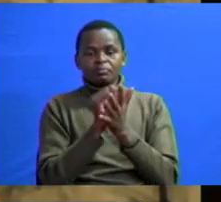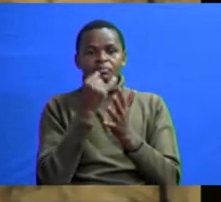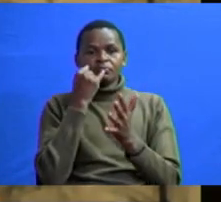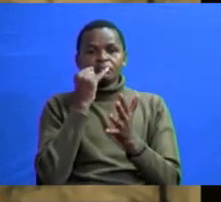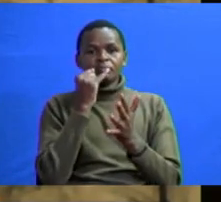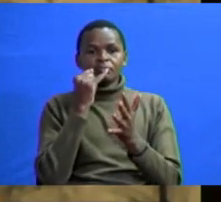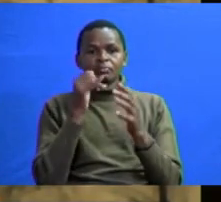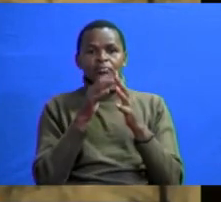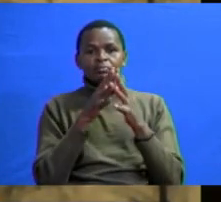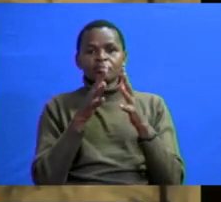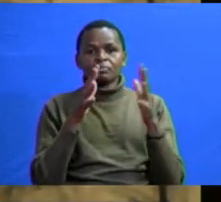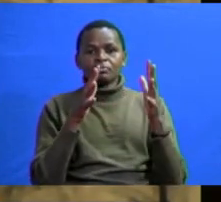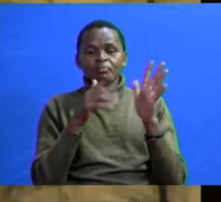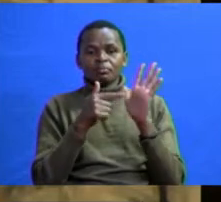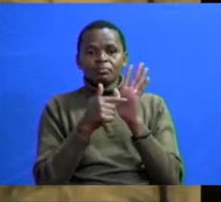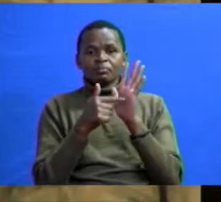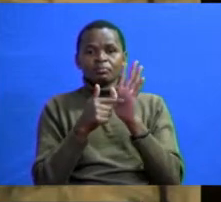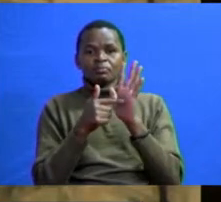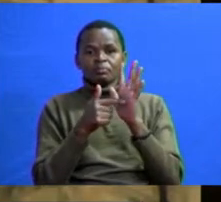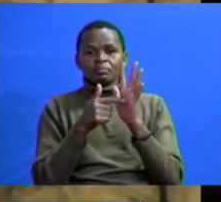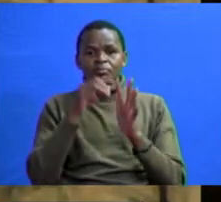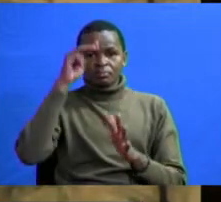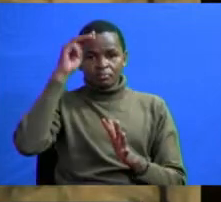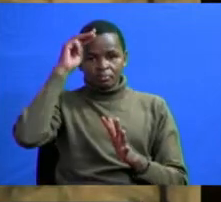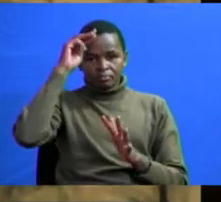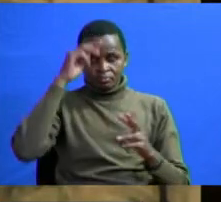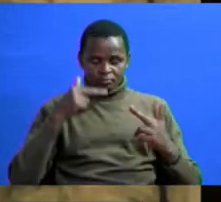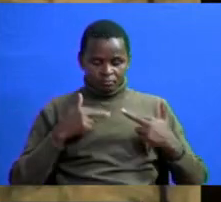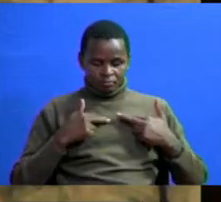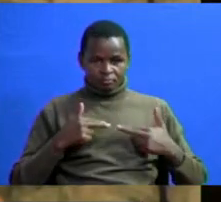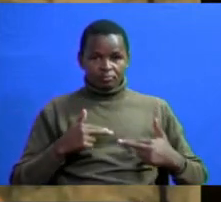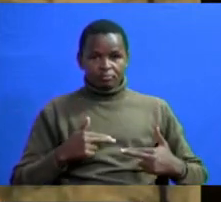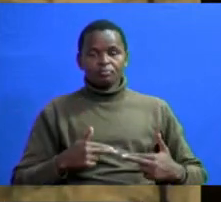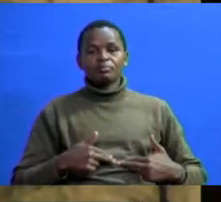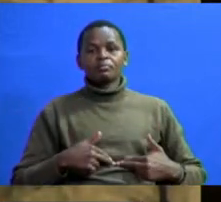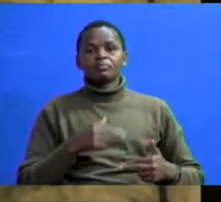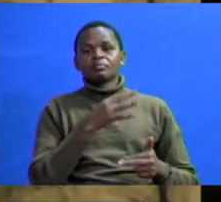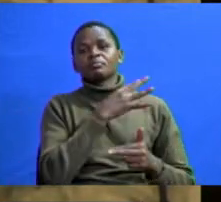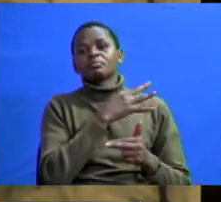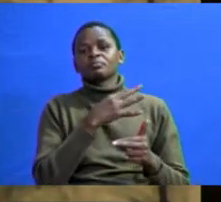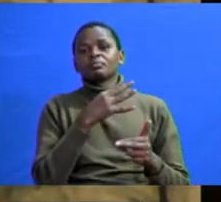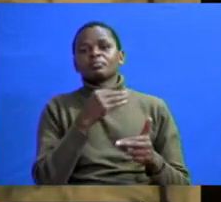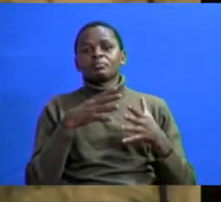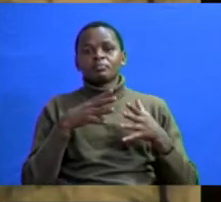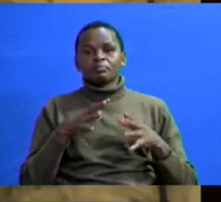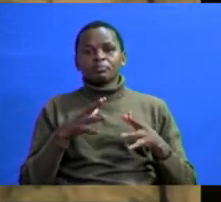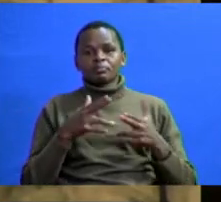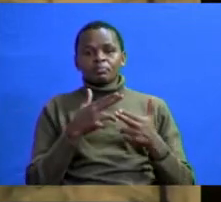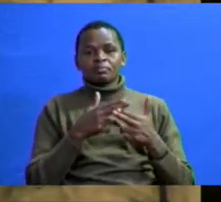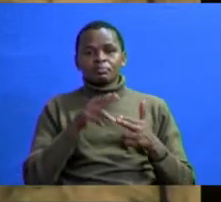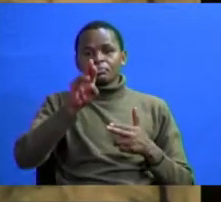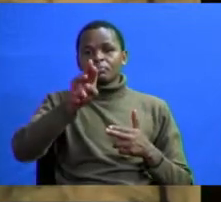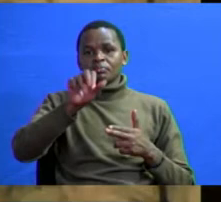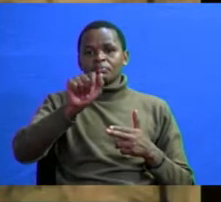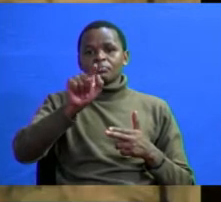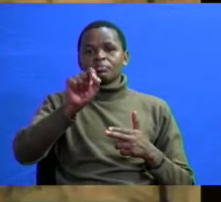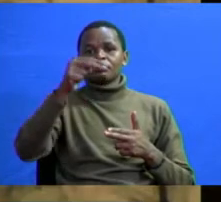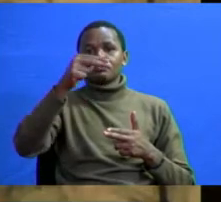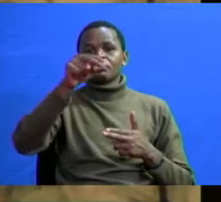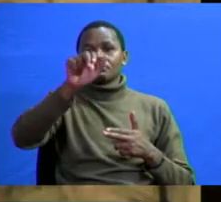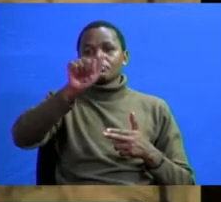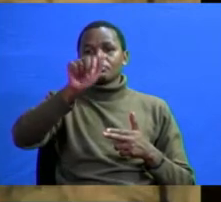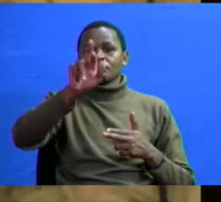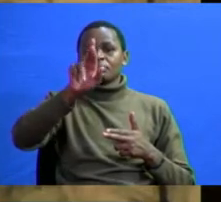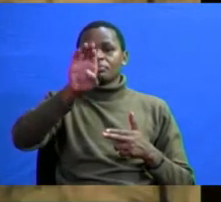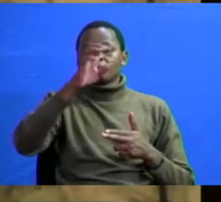greatly identified with mental health is Mathare. And when people hear the name Mathare, a lot of